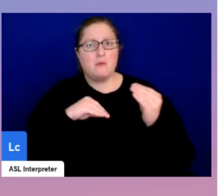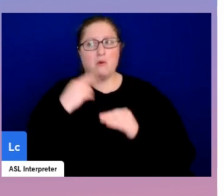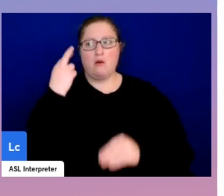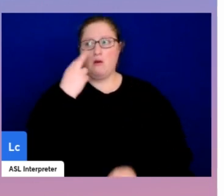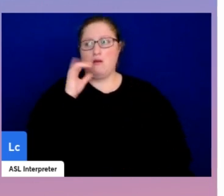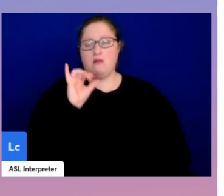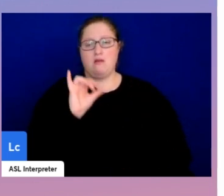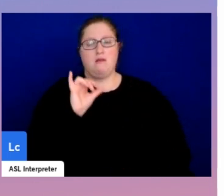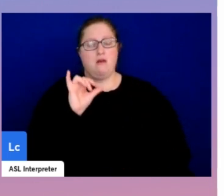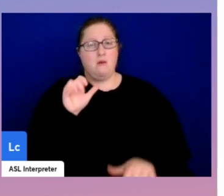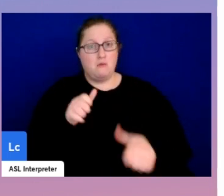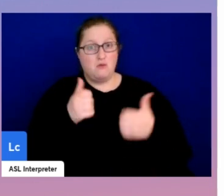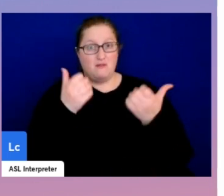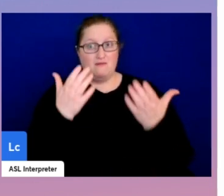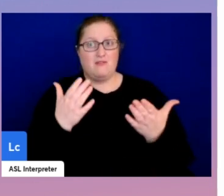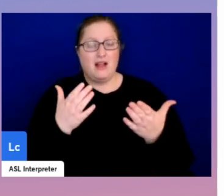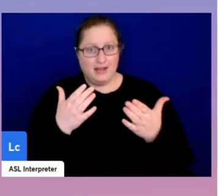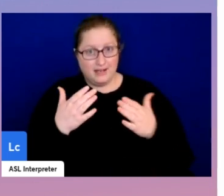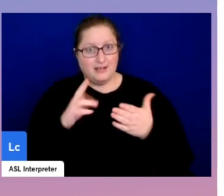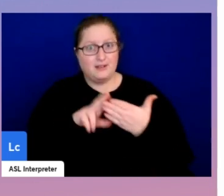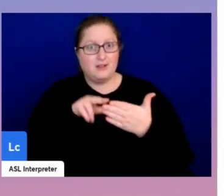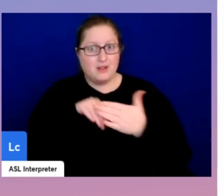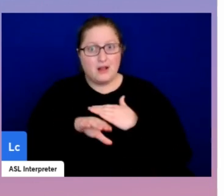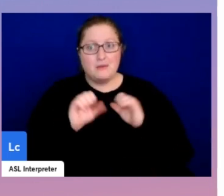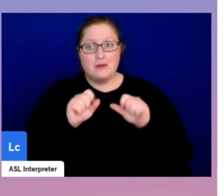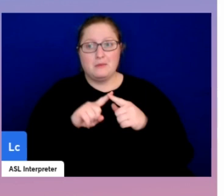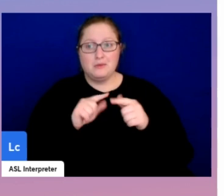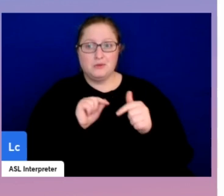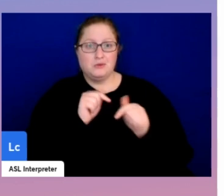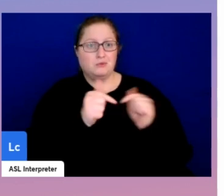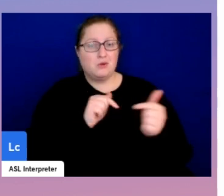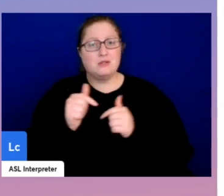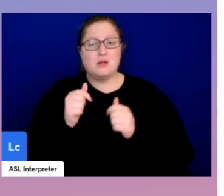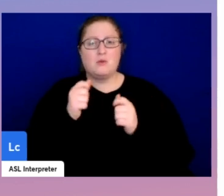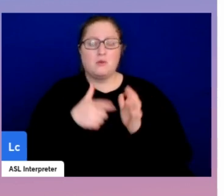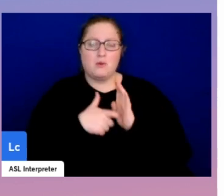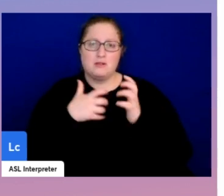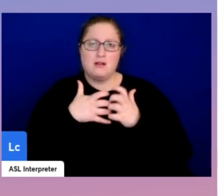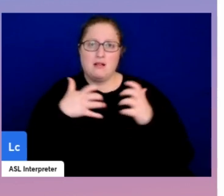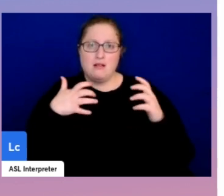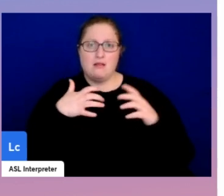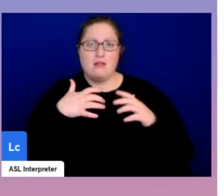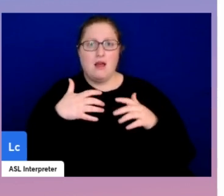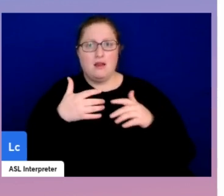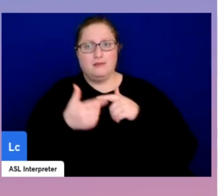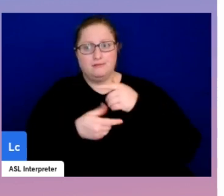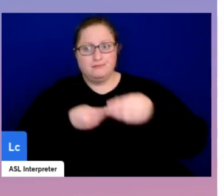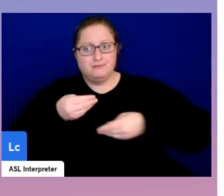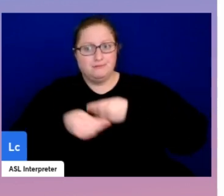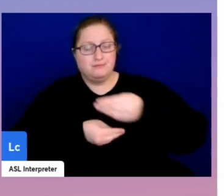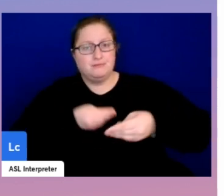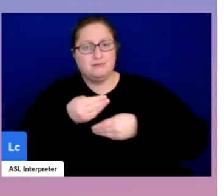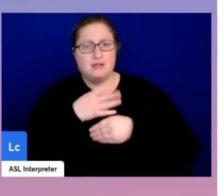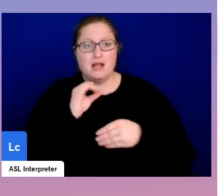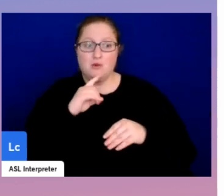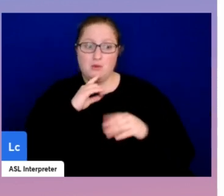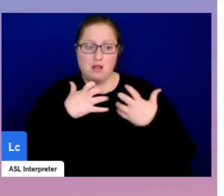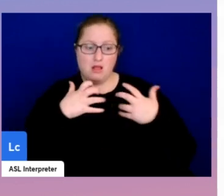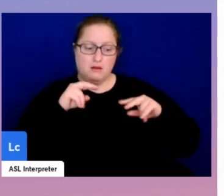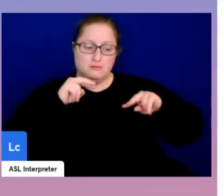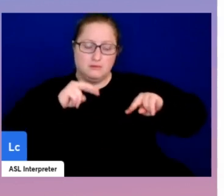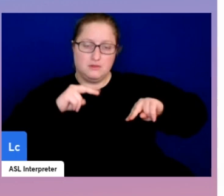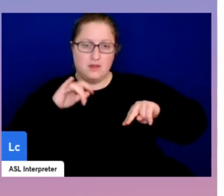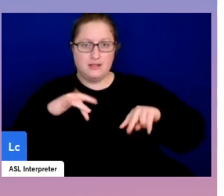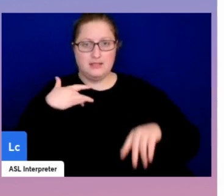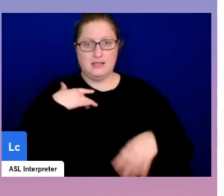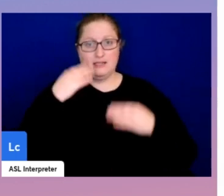just delivering a set of credentials and rotating them requires multiple hands and consequently eyes on that sensitive information. In